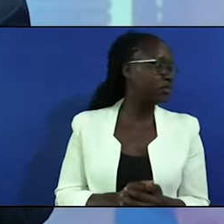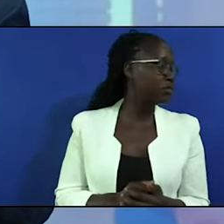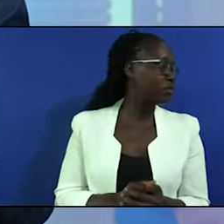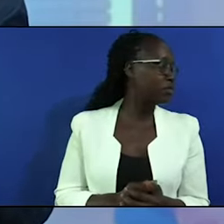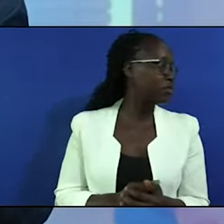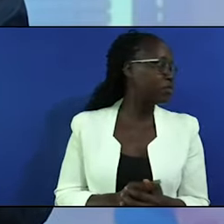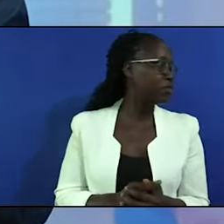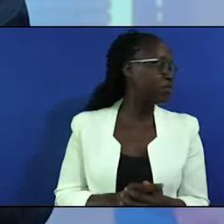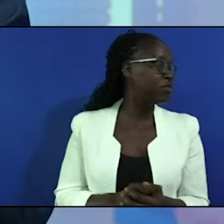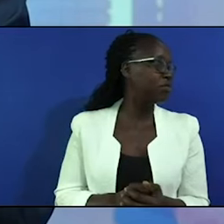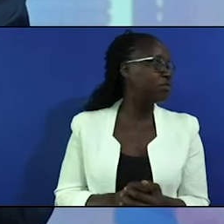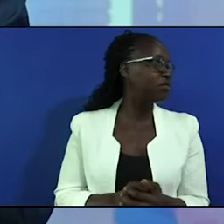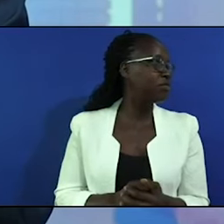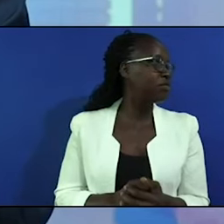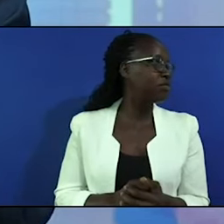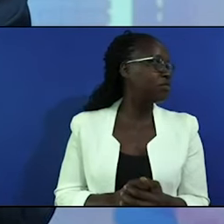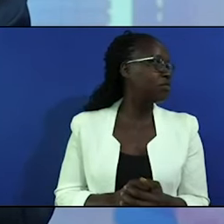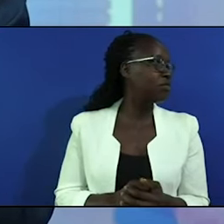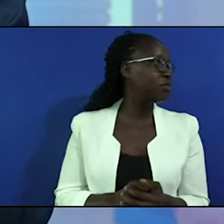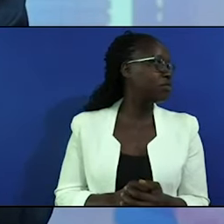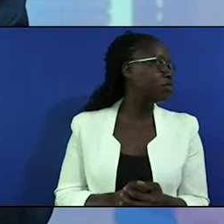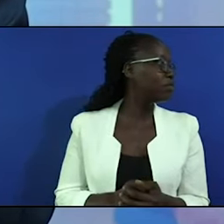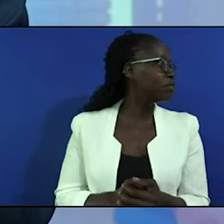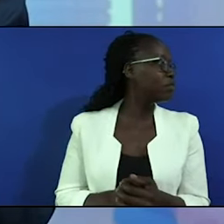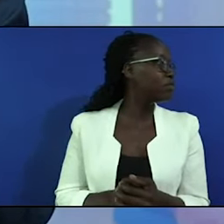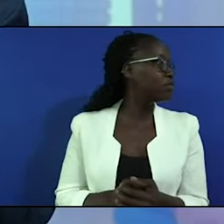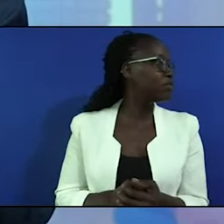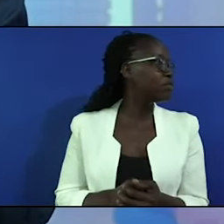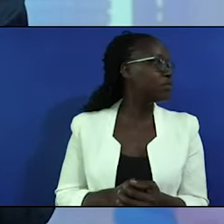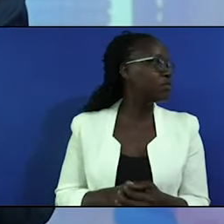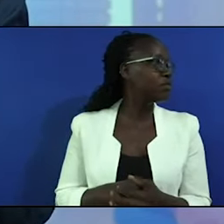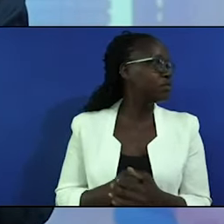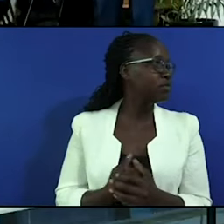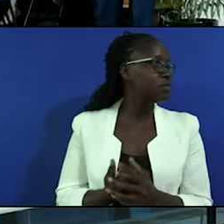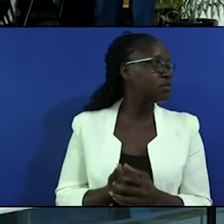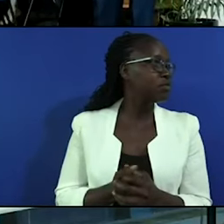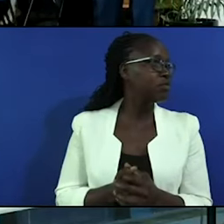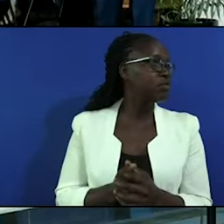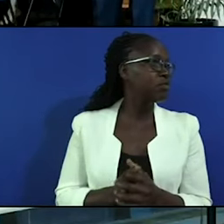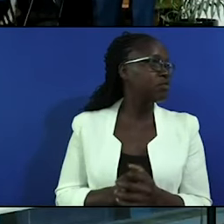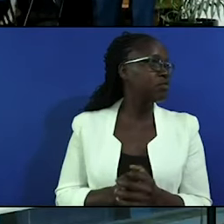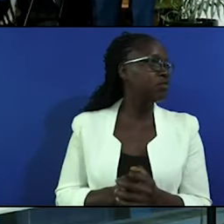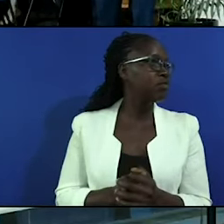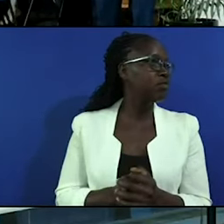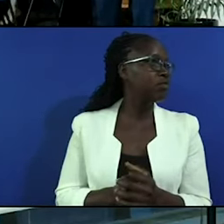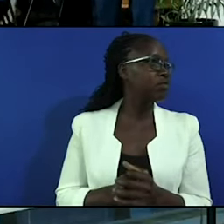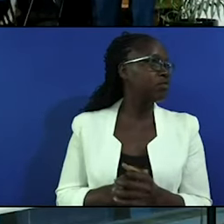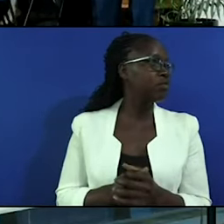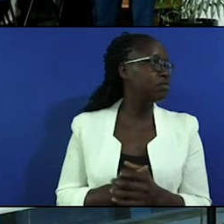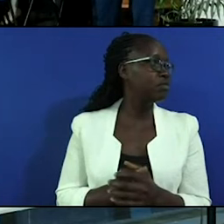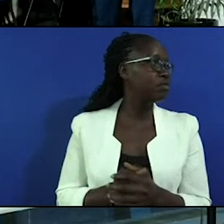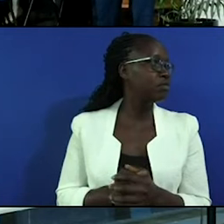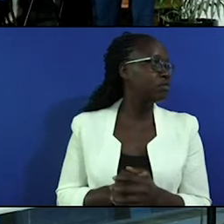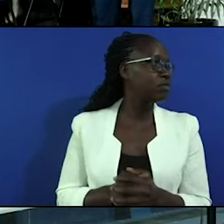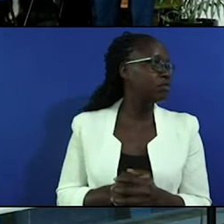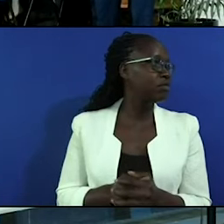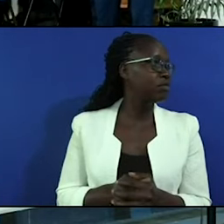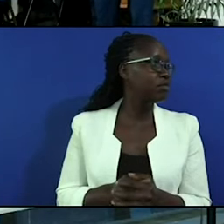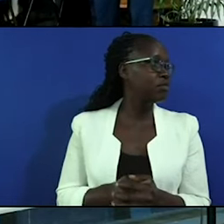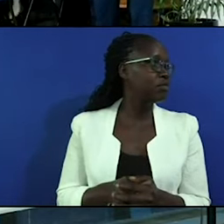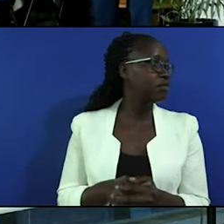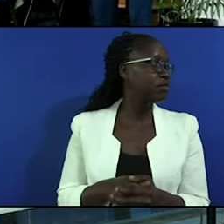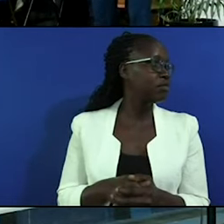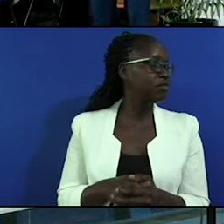to us your husband to minister to us. May the Lord bless you and keep you. Children, we are grateful for allowing your